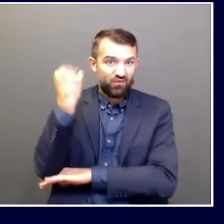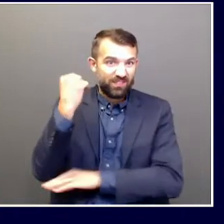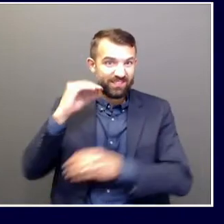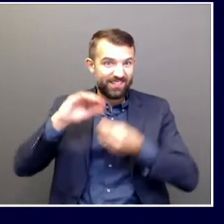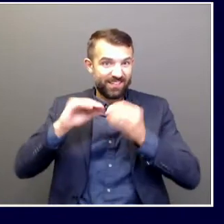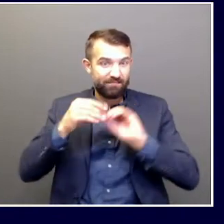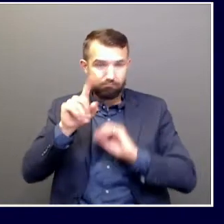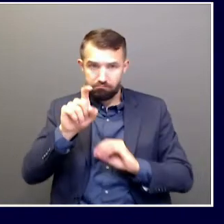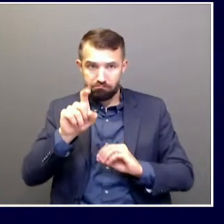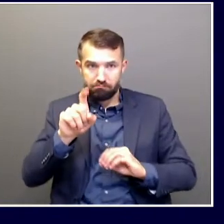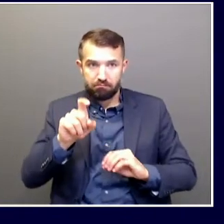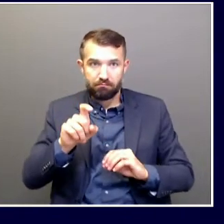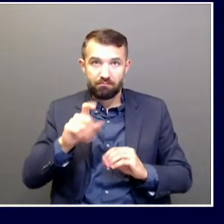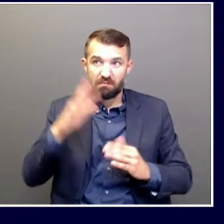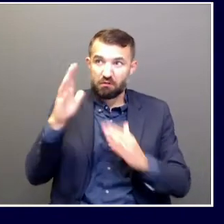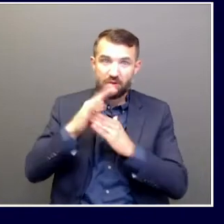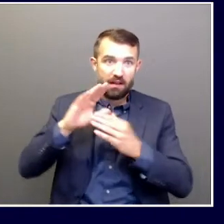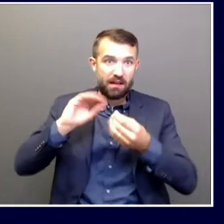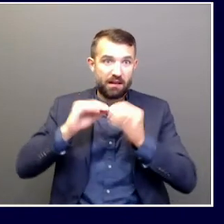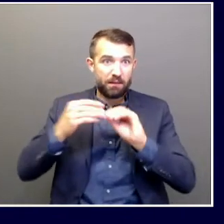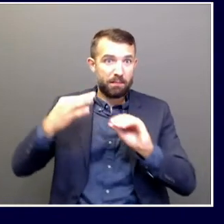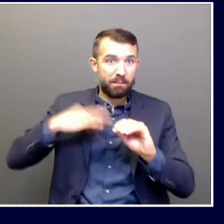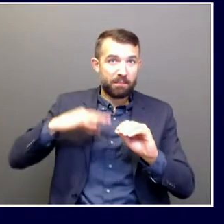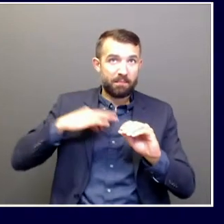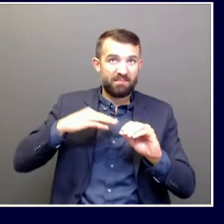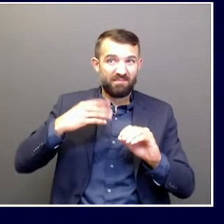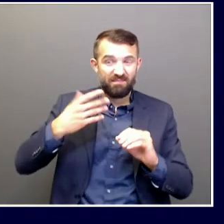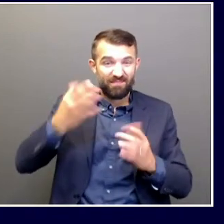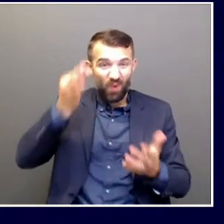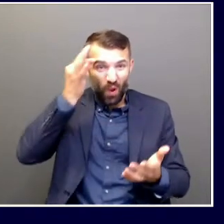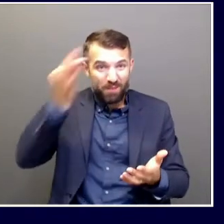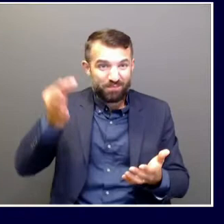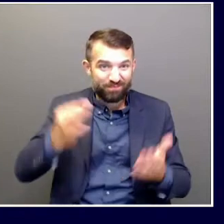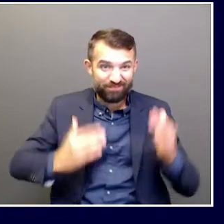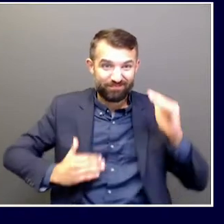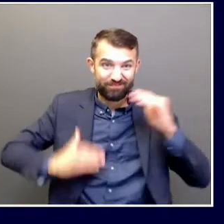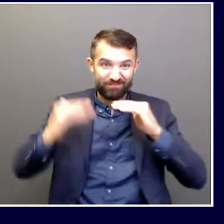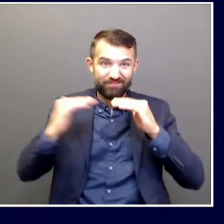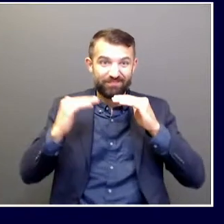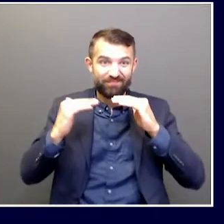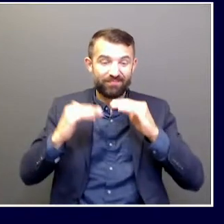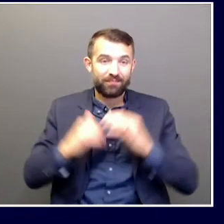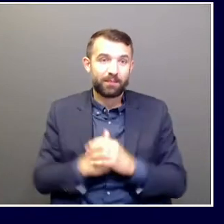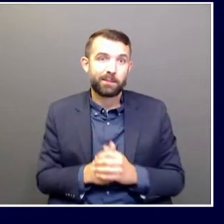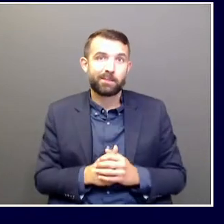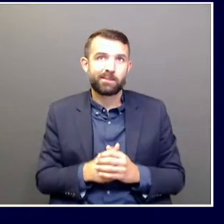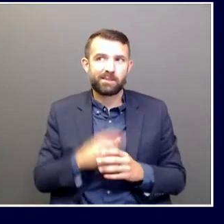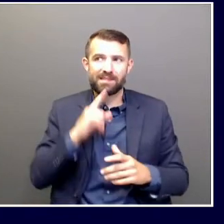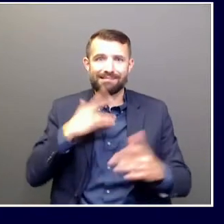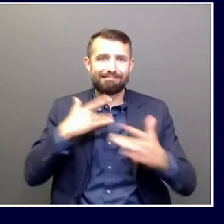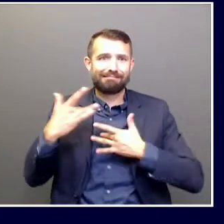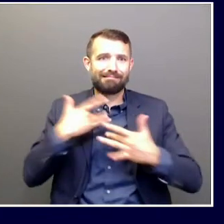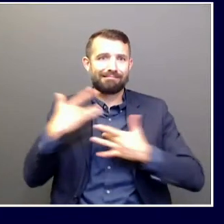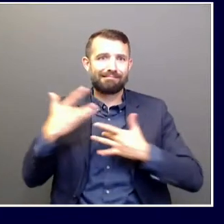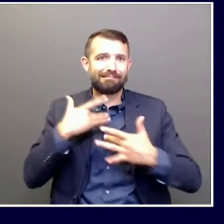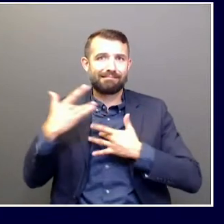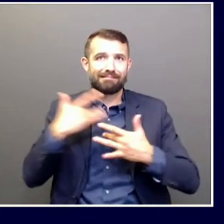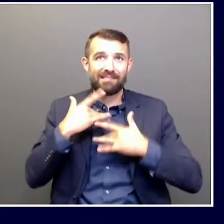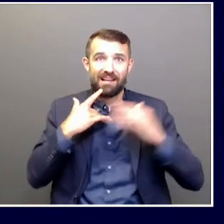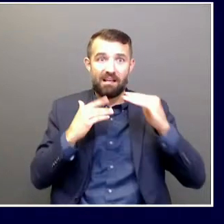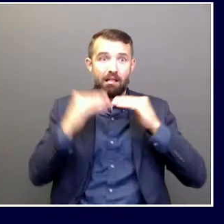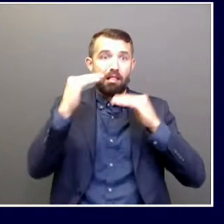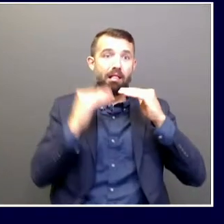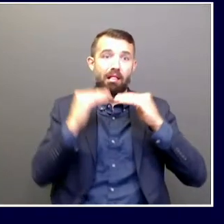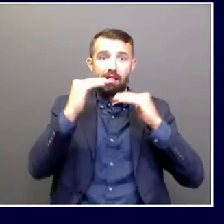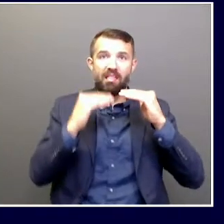a record. It's near the record. It's concerning either way, record or not, as you can imagine. But there have been a couple